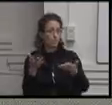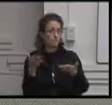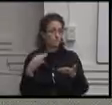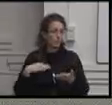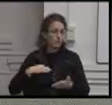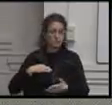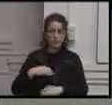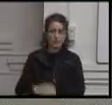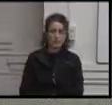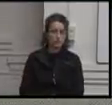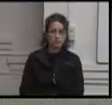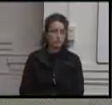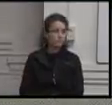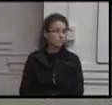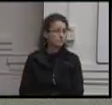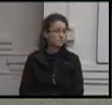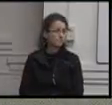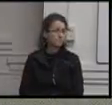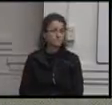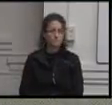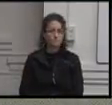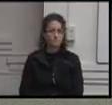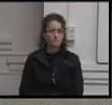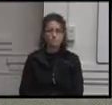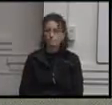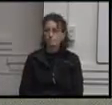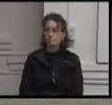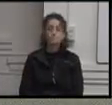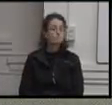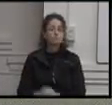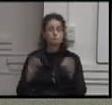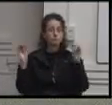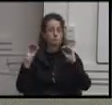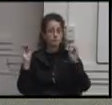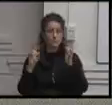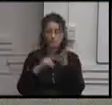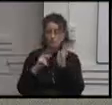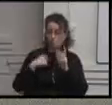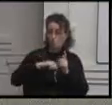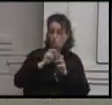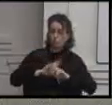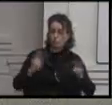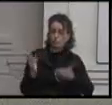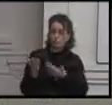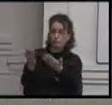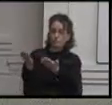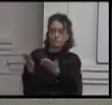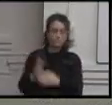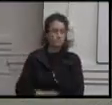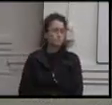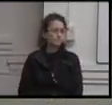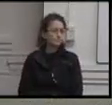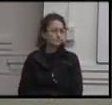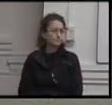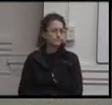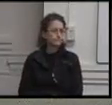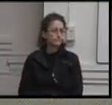for a first-class liquor license by Turquoise Grill? Hearing none, then we're ready for a motion, please.